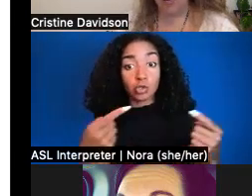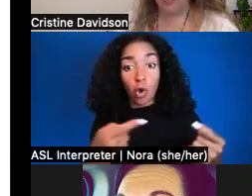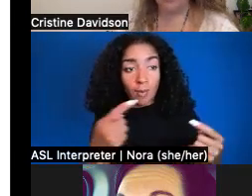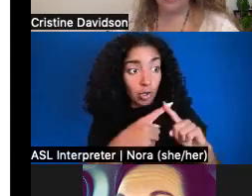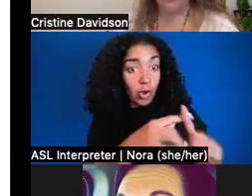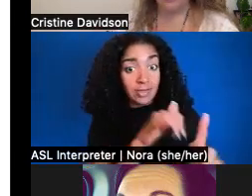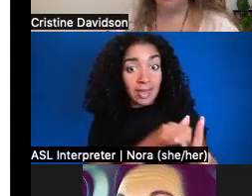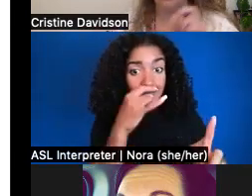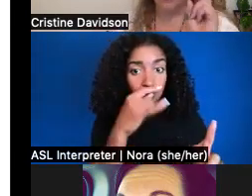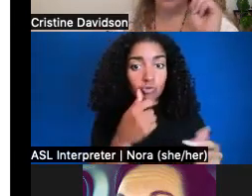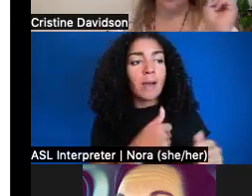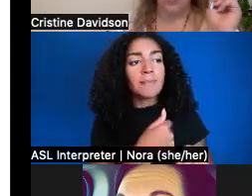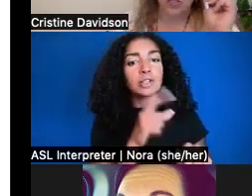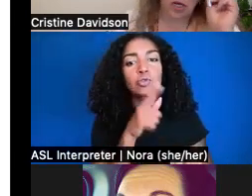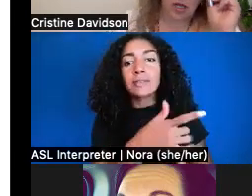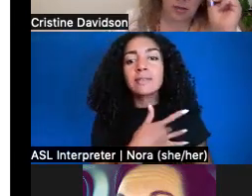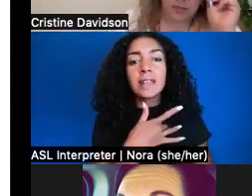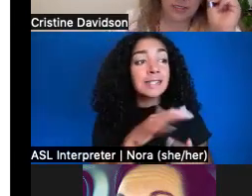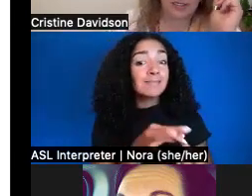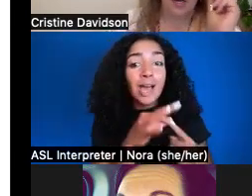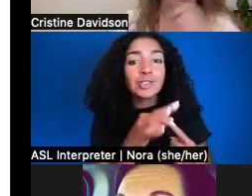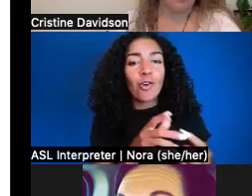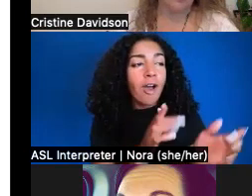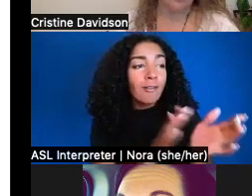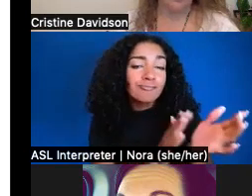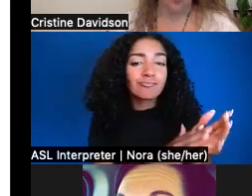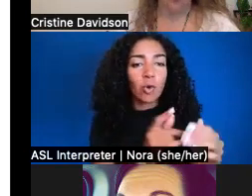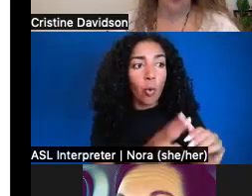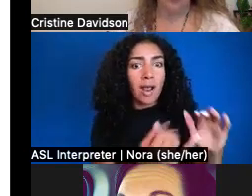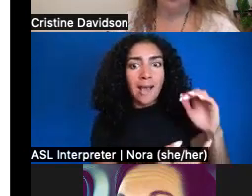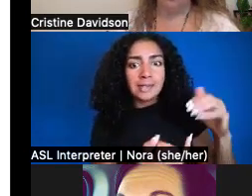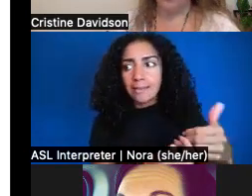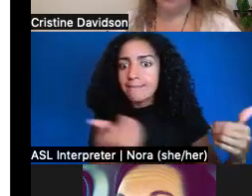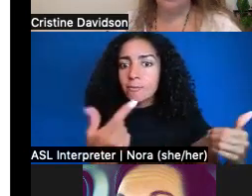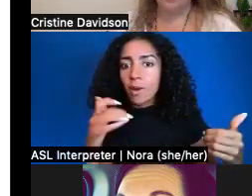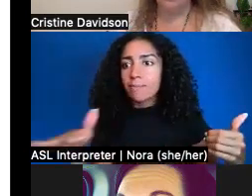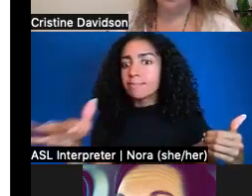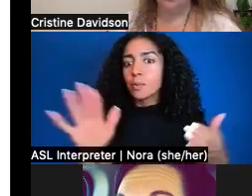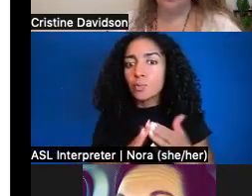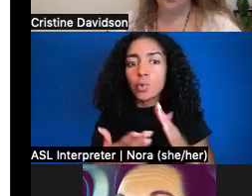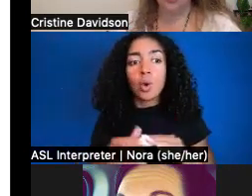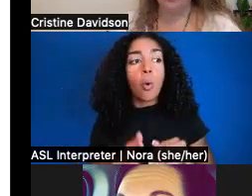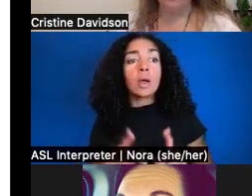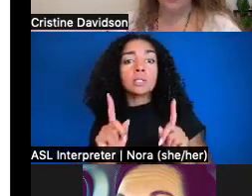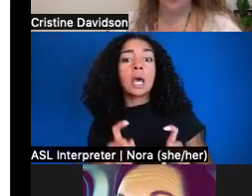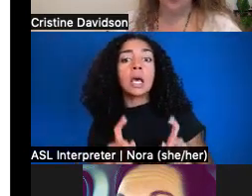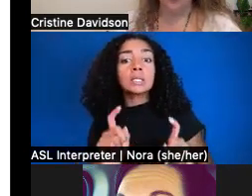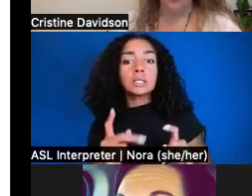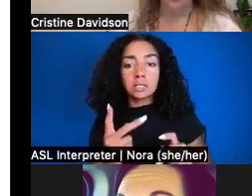it's also about testing, right? I don't know what else to call it, but to see how far that they can go with the accidental